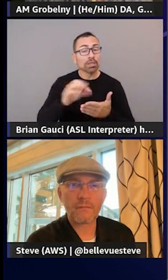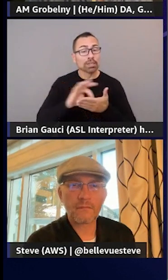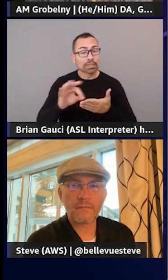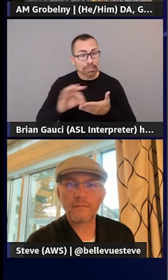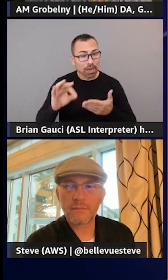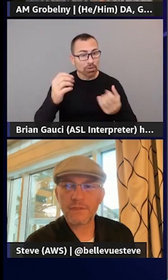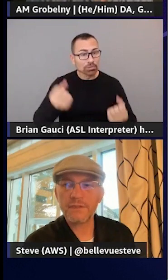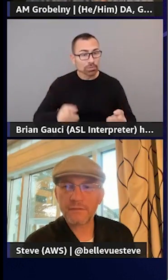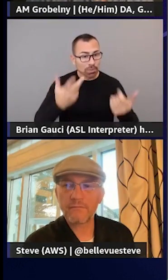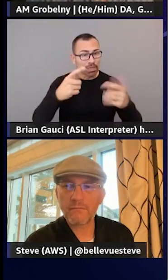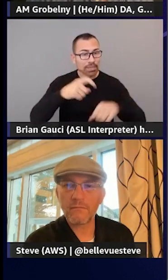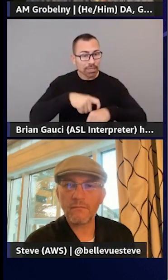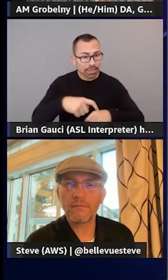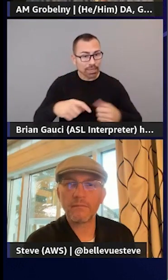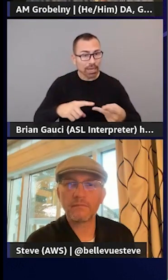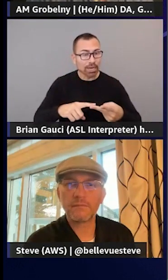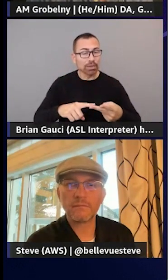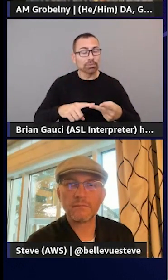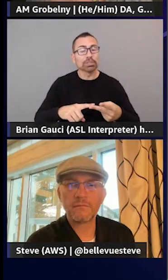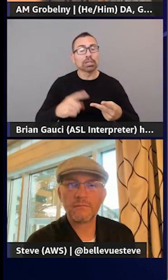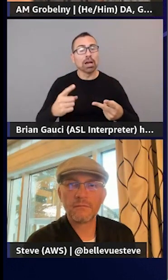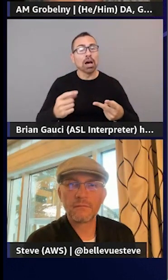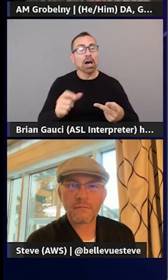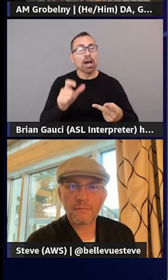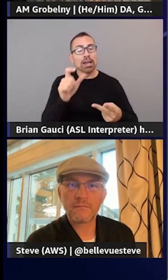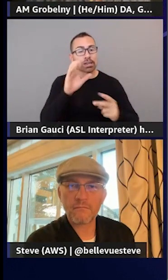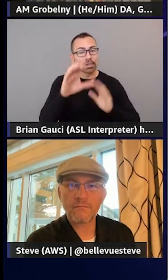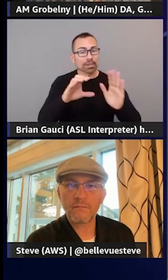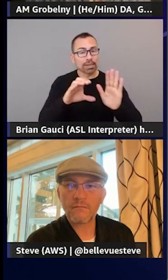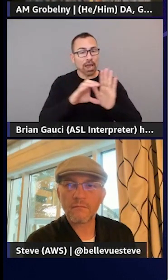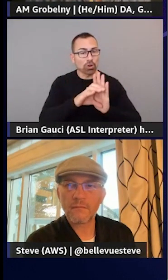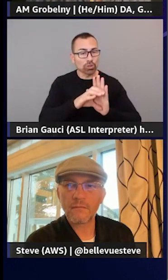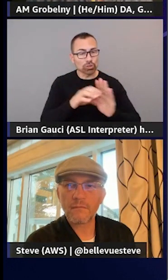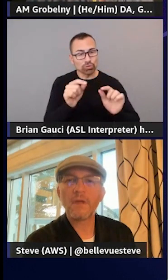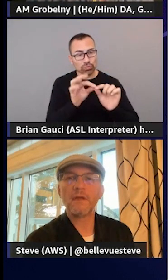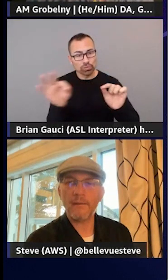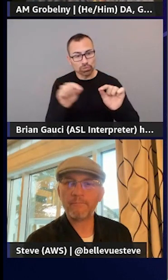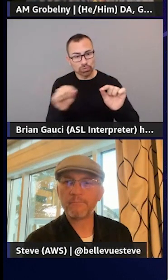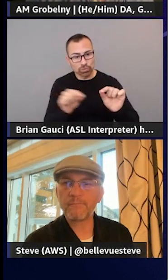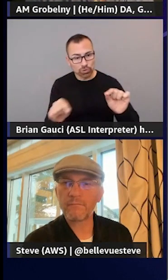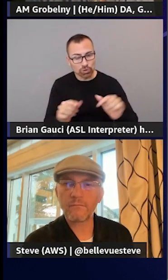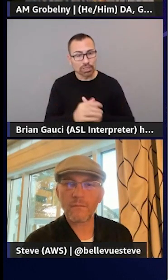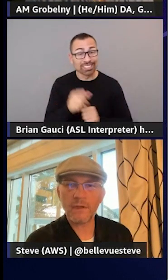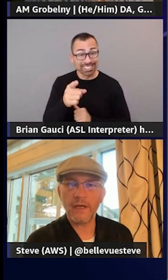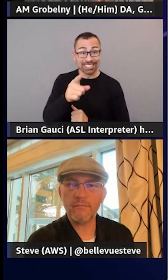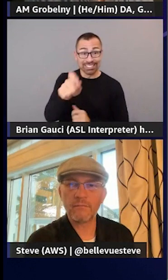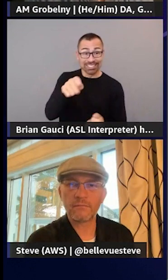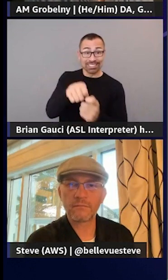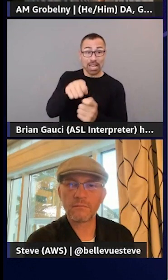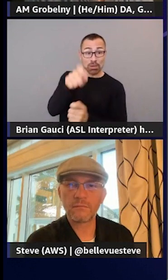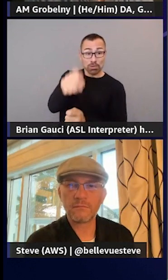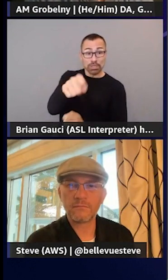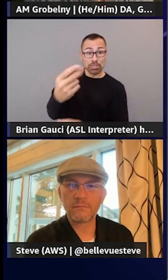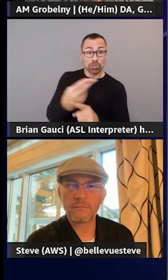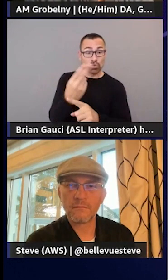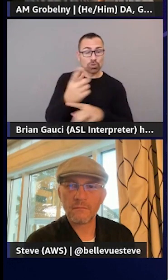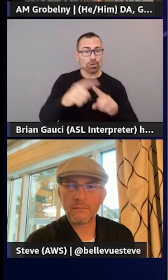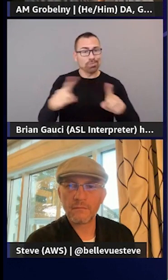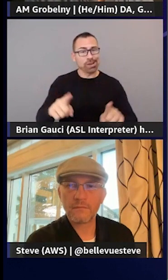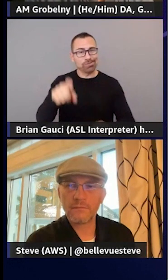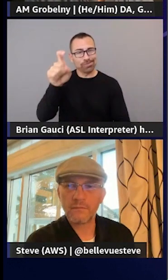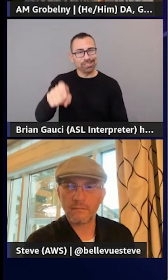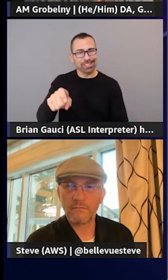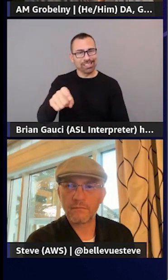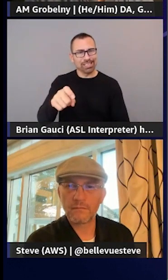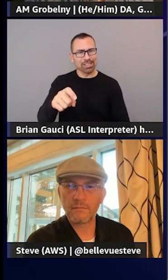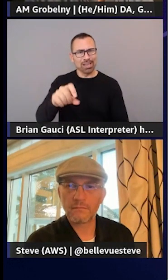of characters in a set of payload. So this is exactly what we need to use. Yeah. But we need the spectrometer